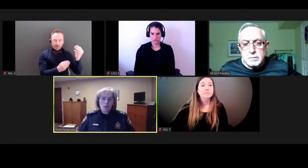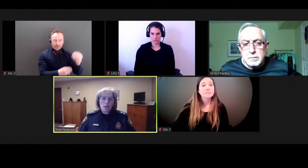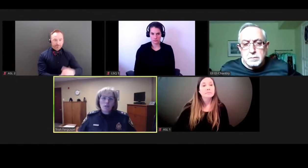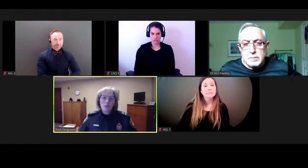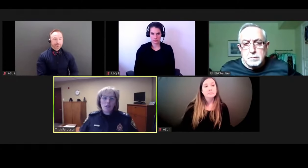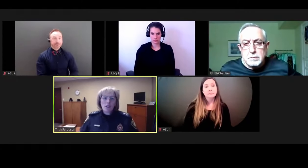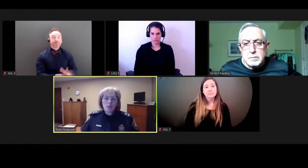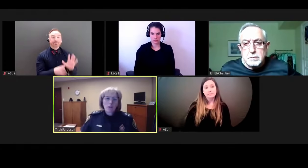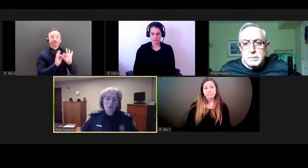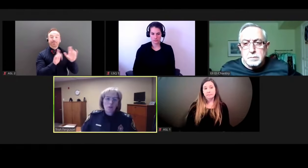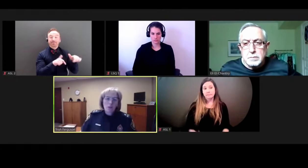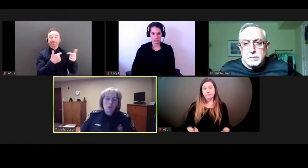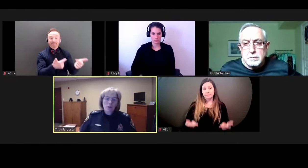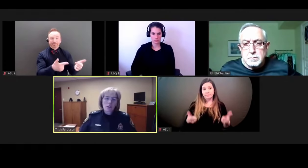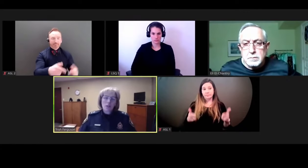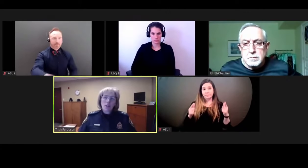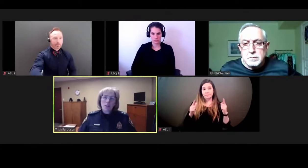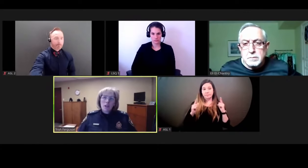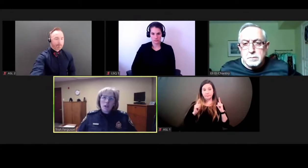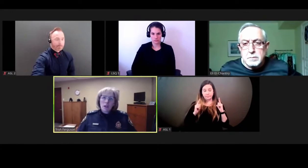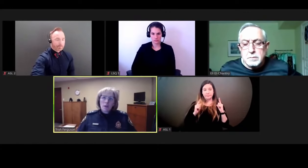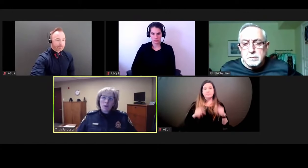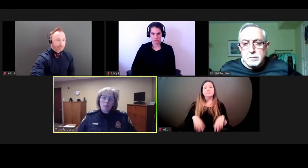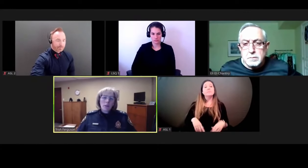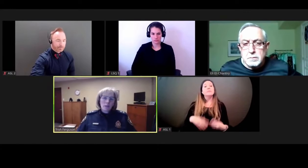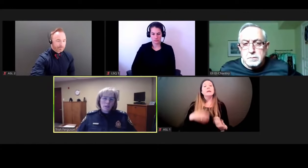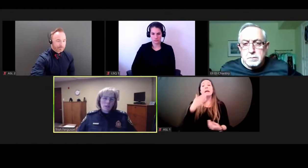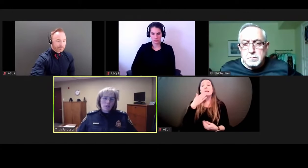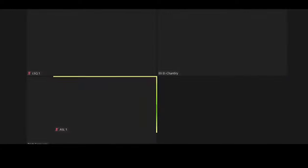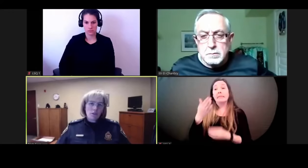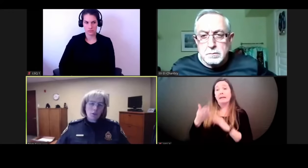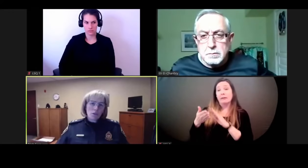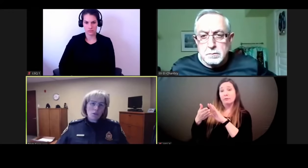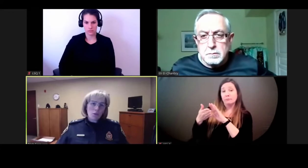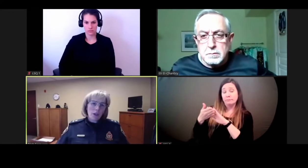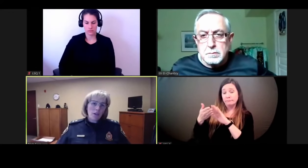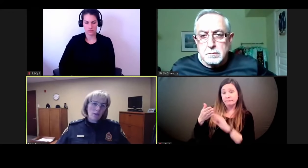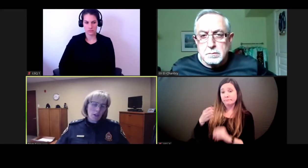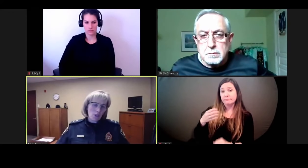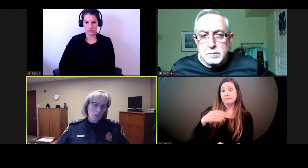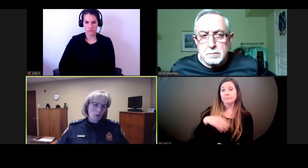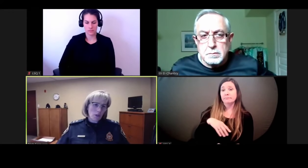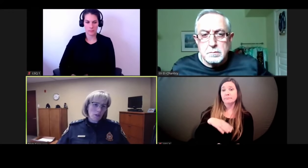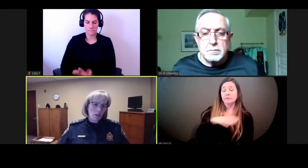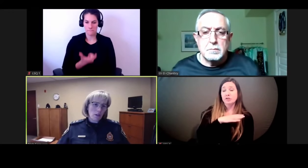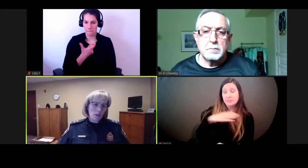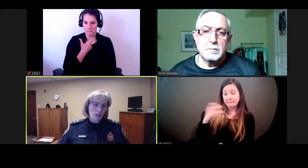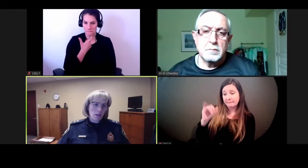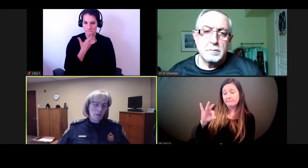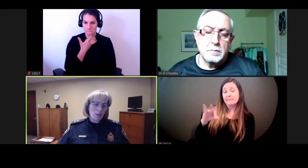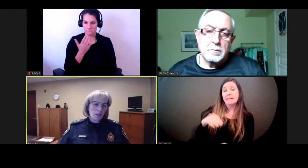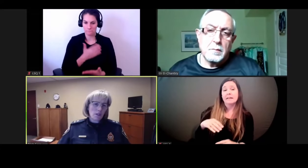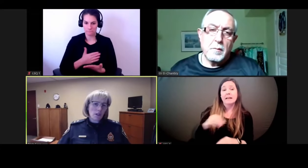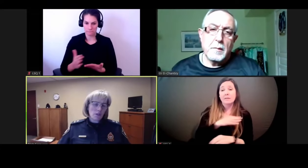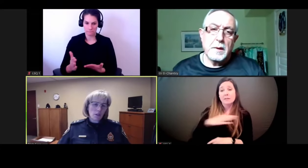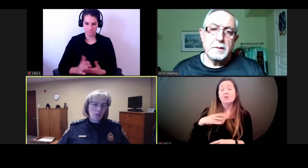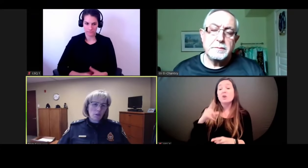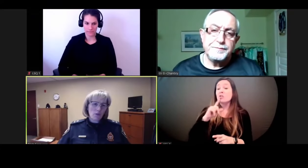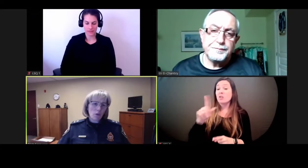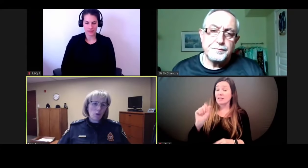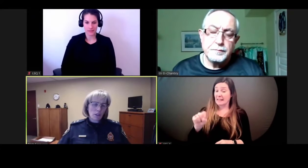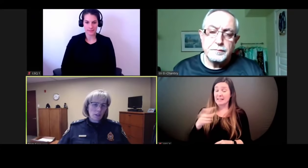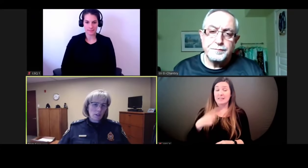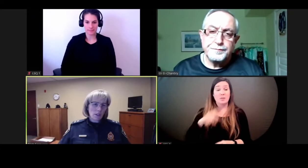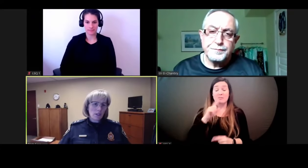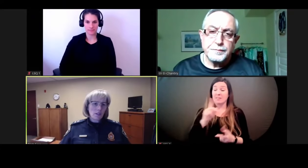Thank you, Chief, and thank you, Councillor Al-Santiri. Our PLT, as the Chief alluded to, we have actually increased our team, the size of it threefold,